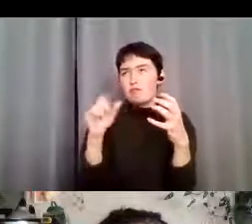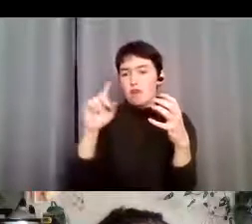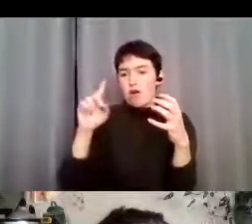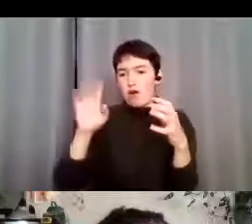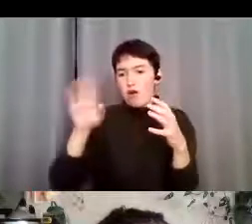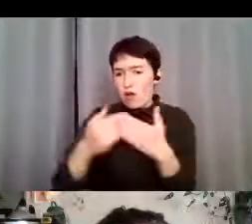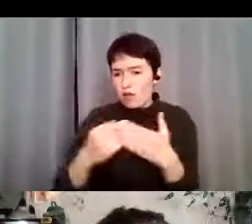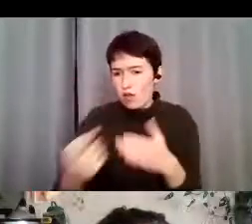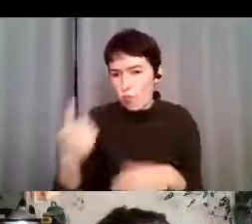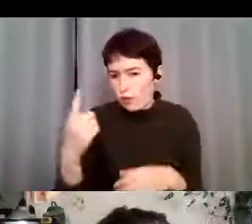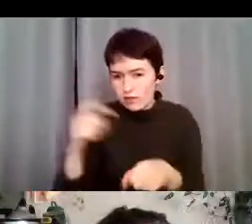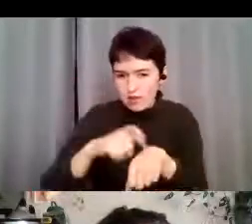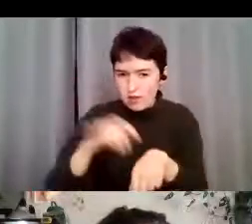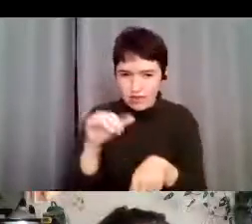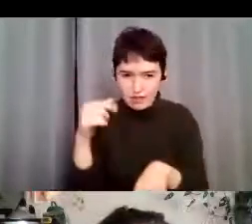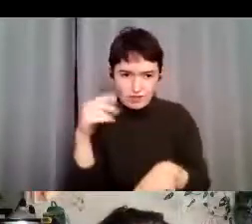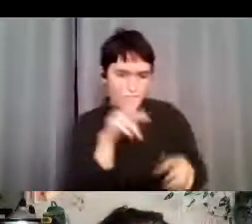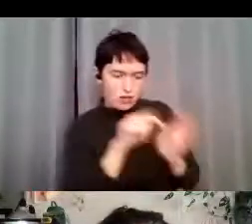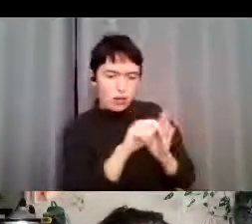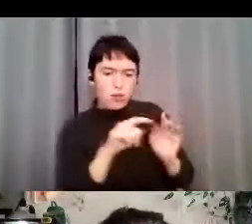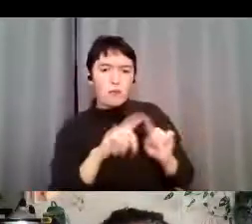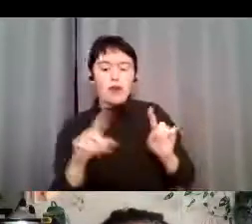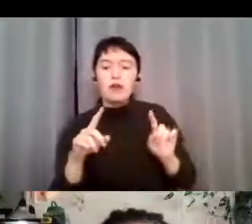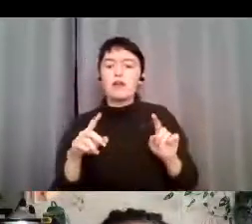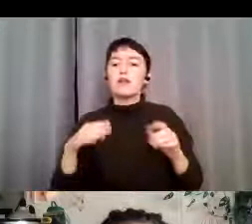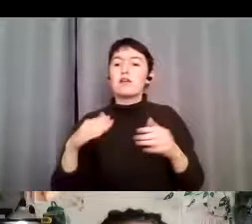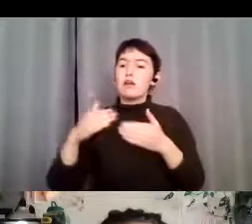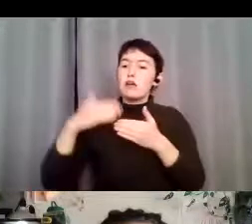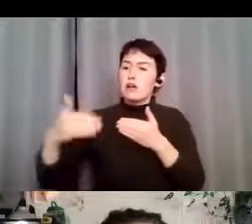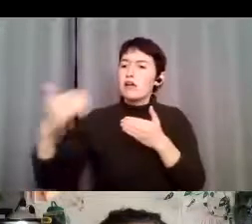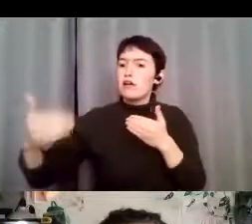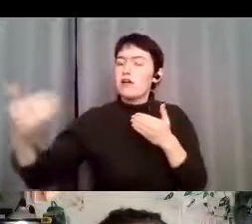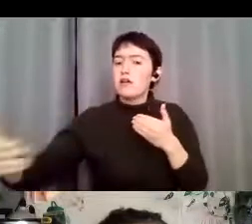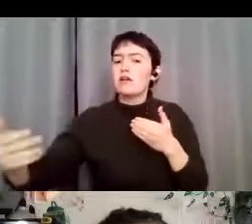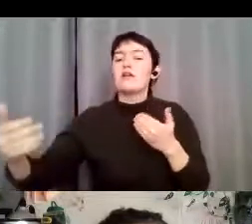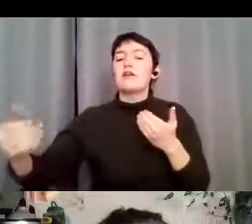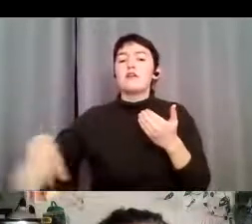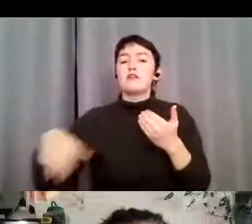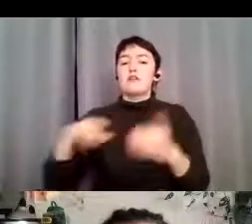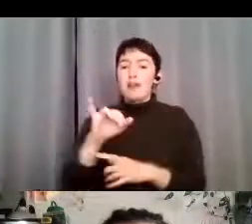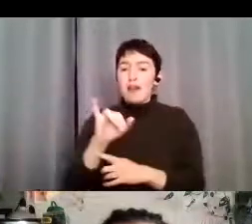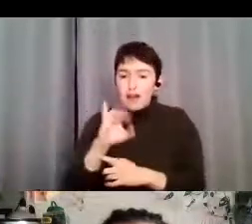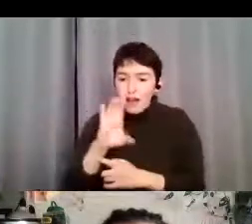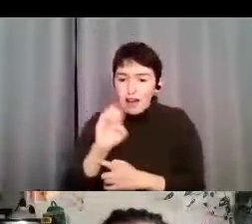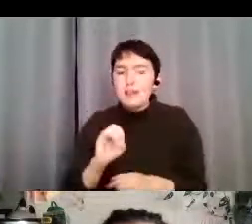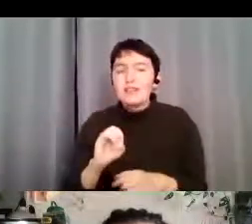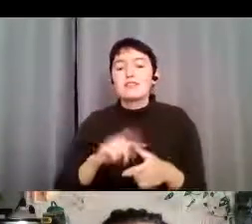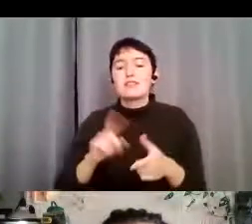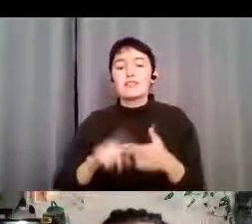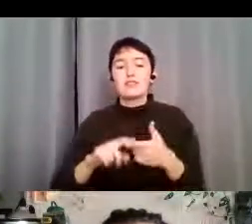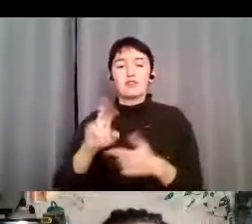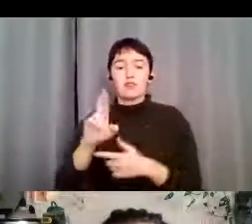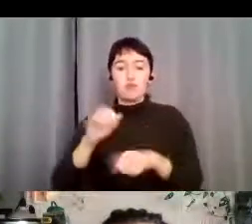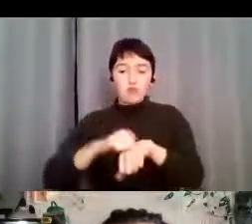moon continued to be bombarded by all of these chunks of rock and ice that were flying around the solar system. And